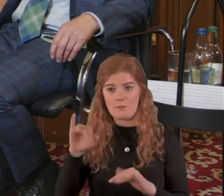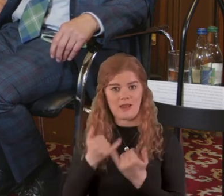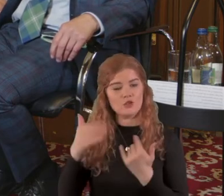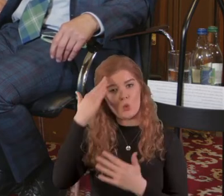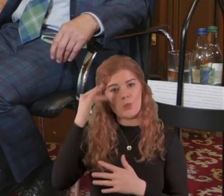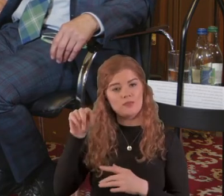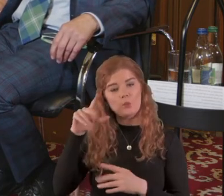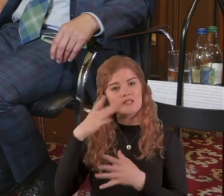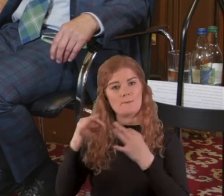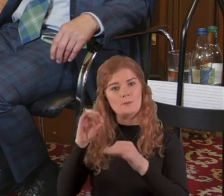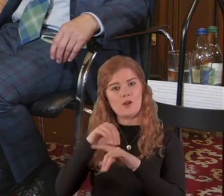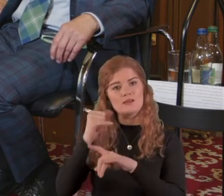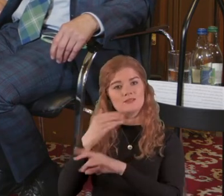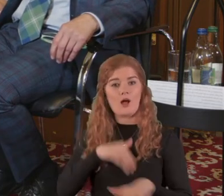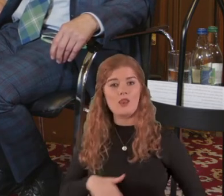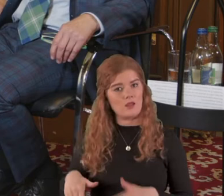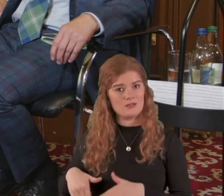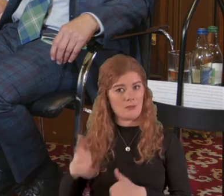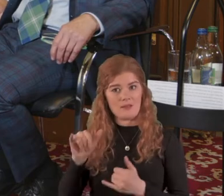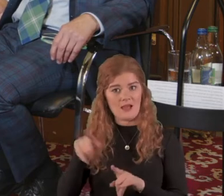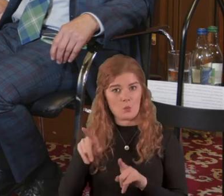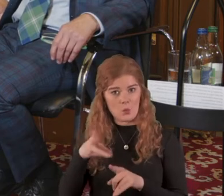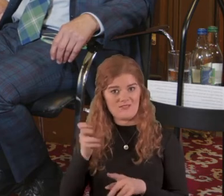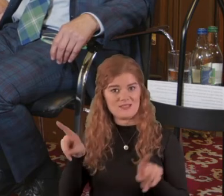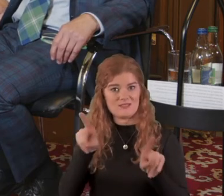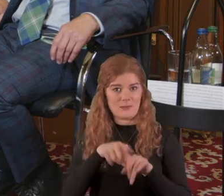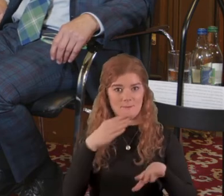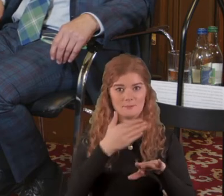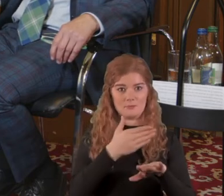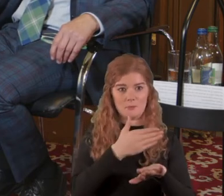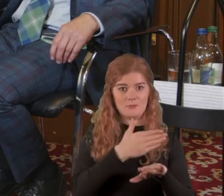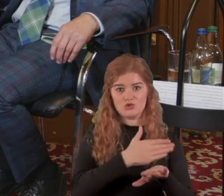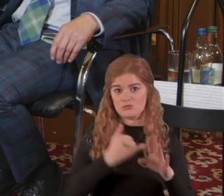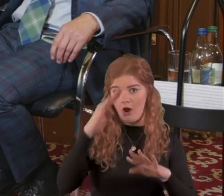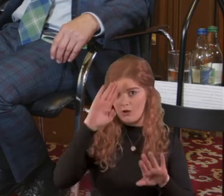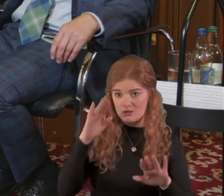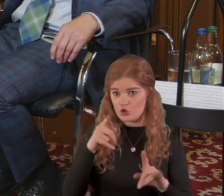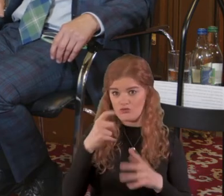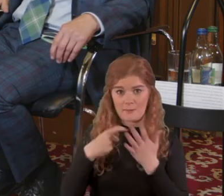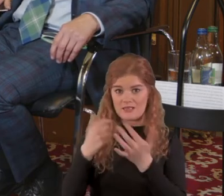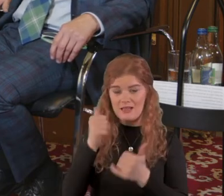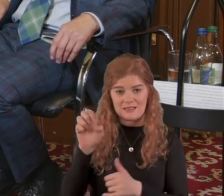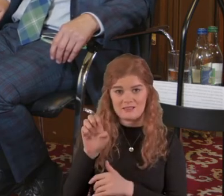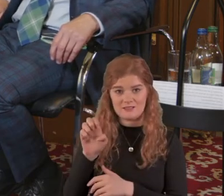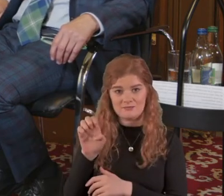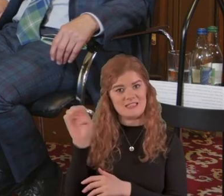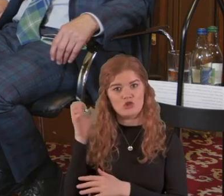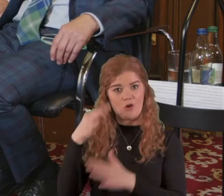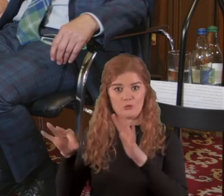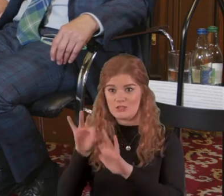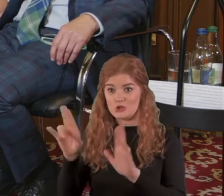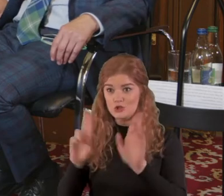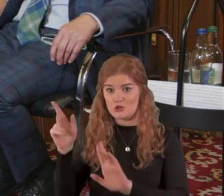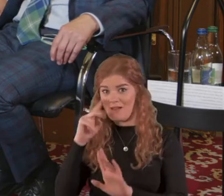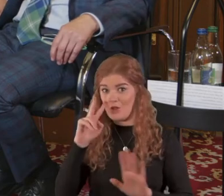itself in the same position as Ireland down the line? Would you recommend any British government at the time take out their textbooks